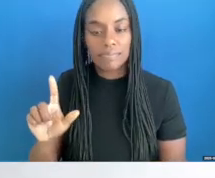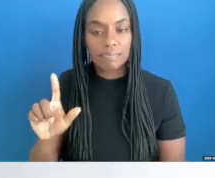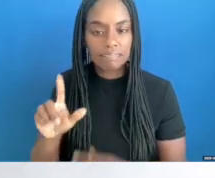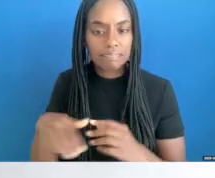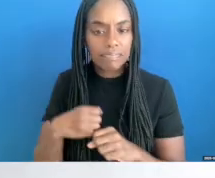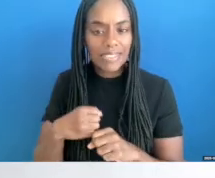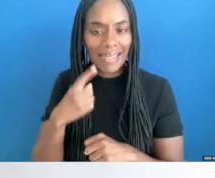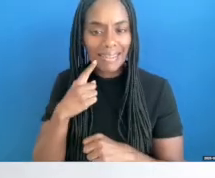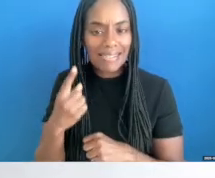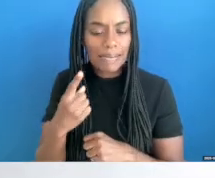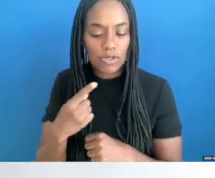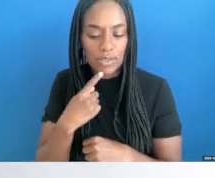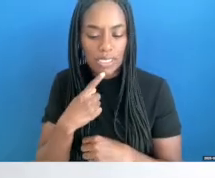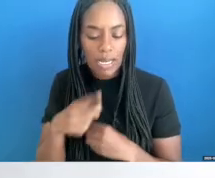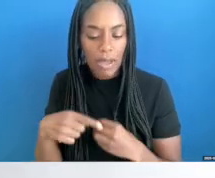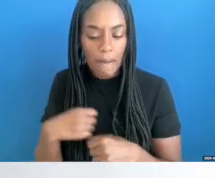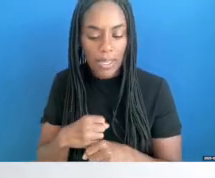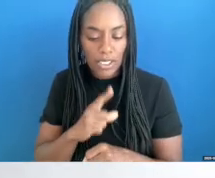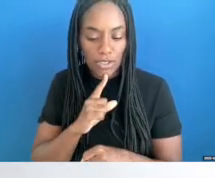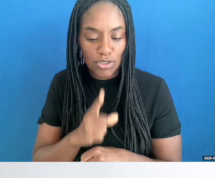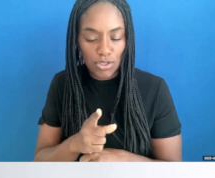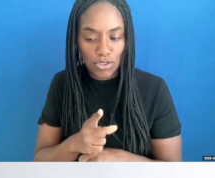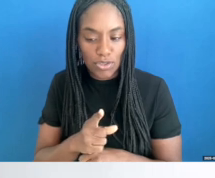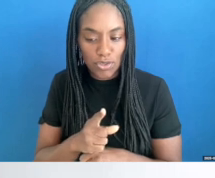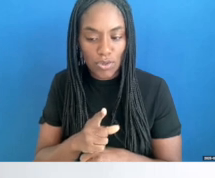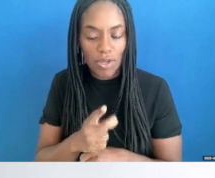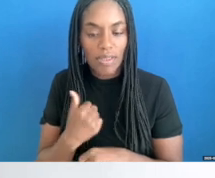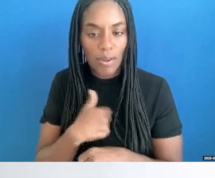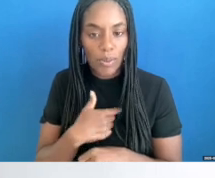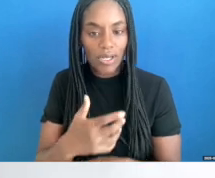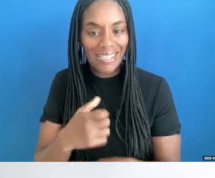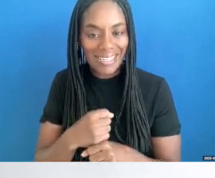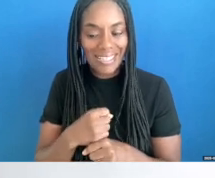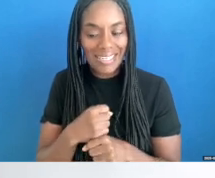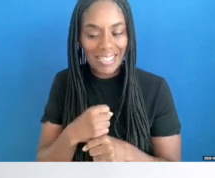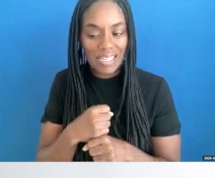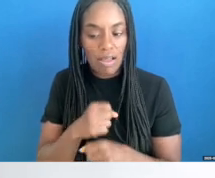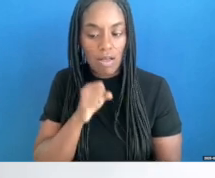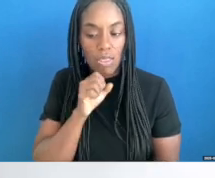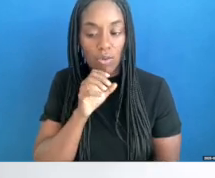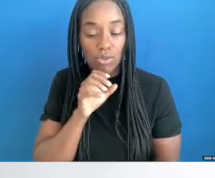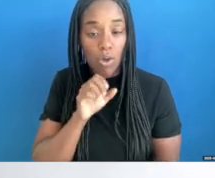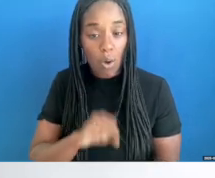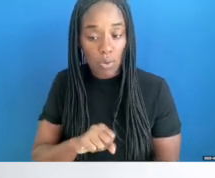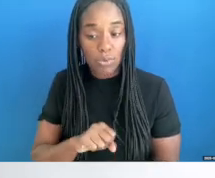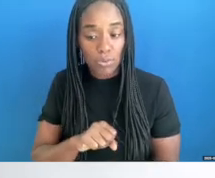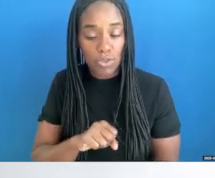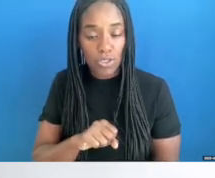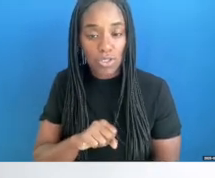as ensuring or making sure that we are getting those older pre-Lev 2 vehicles off the road